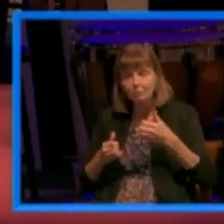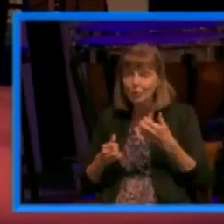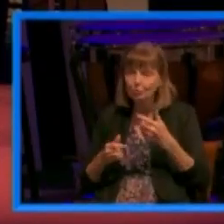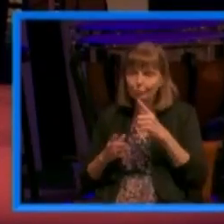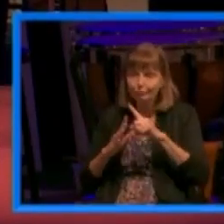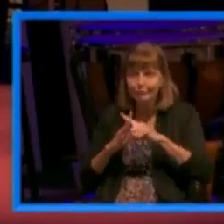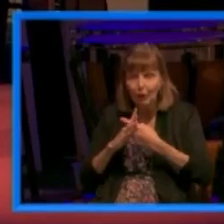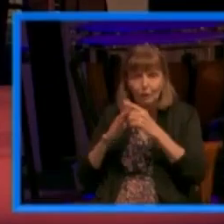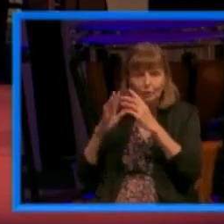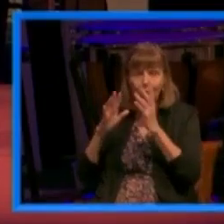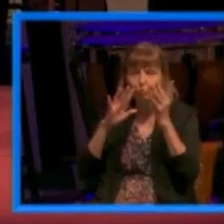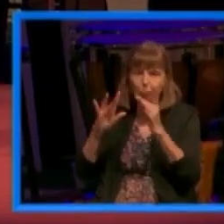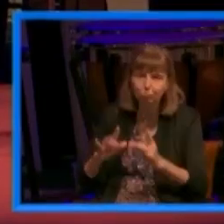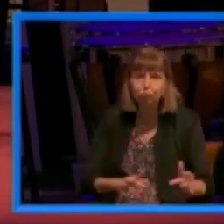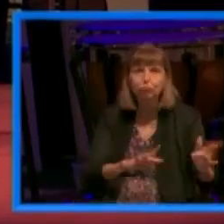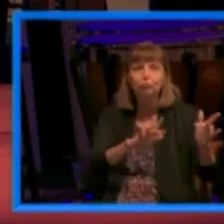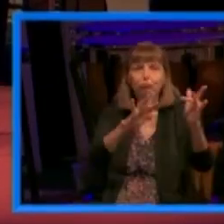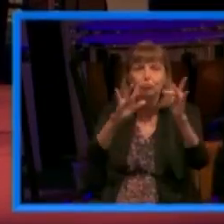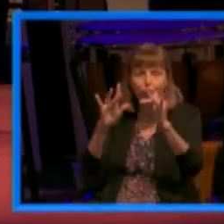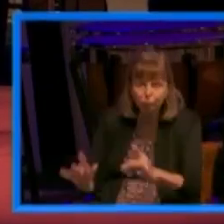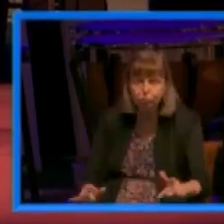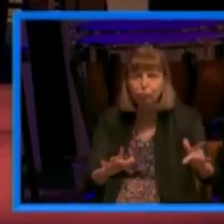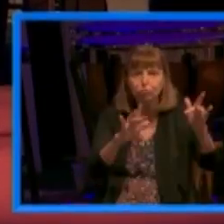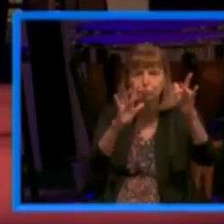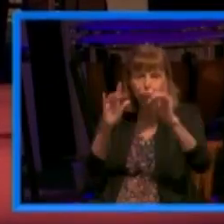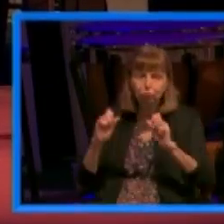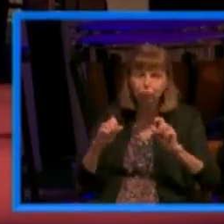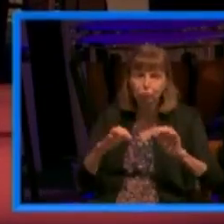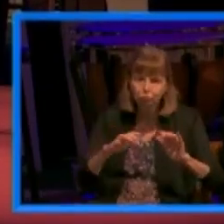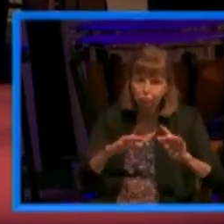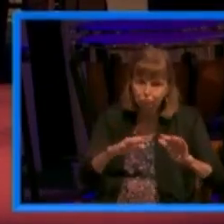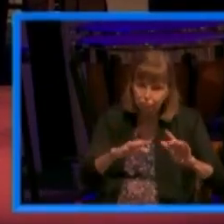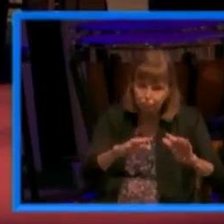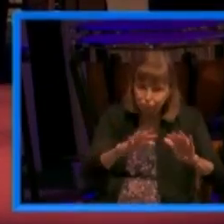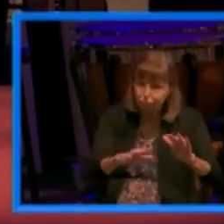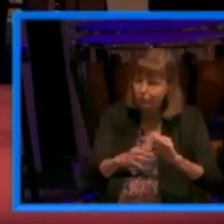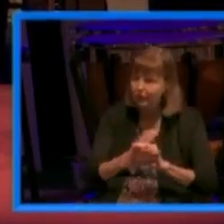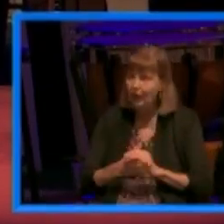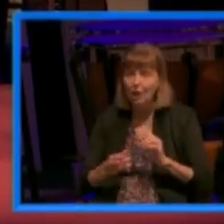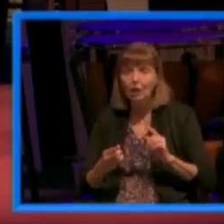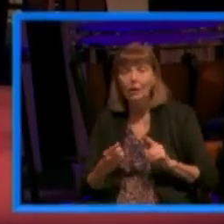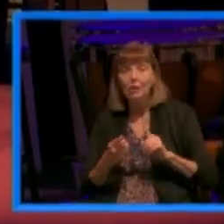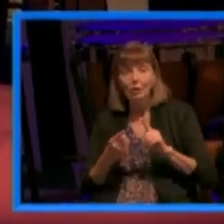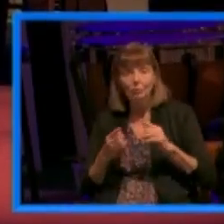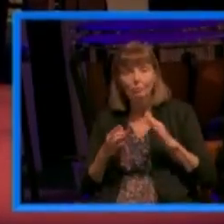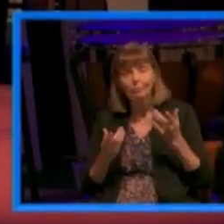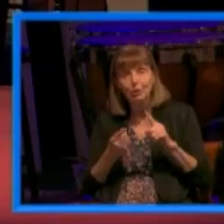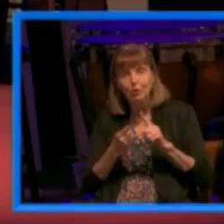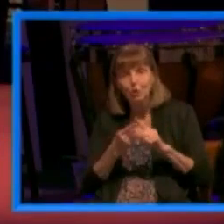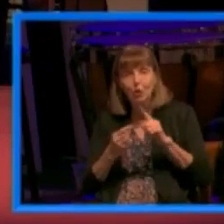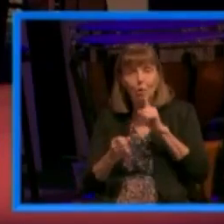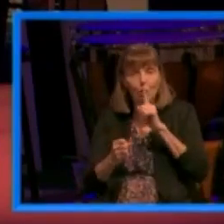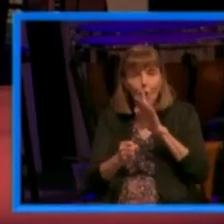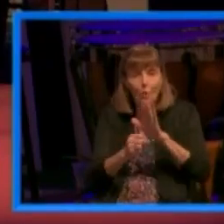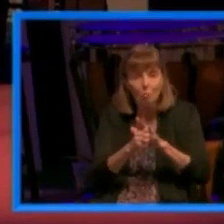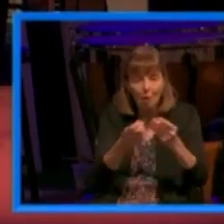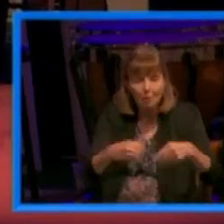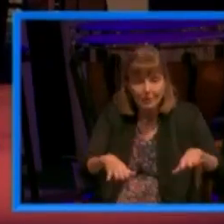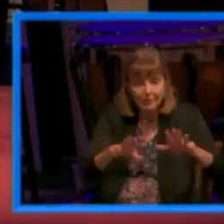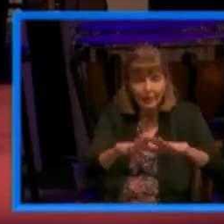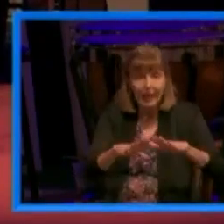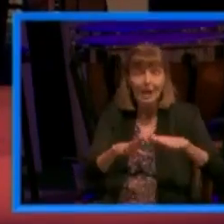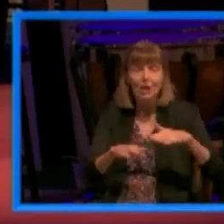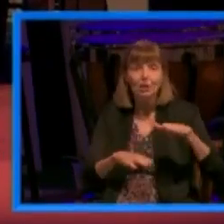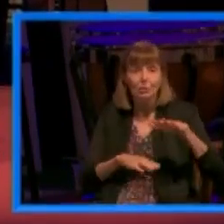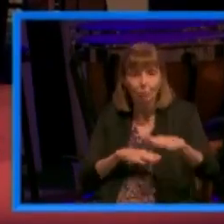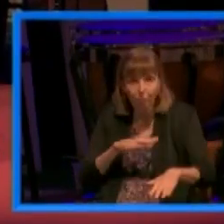And so he begins to walk, trusting the Lord. He has faith in the Lord. He is just boldly putting one foot in front of the other, going where he's never